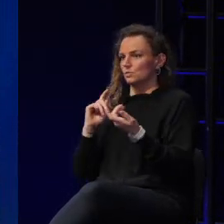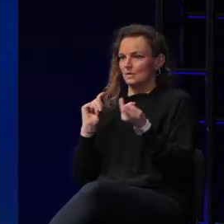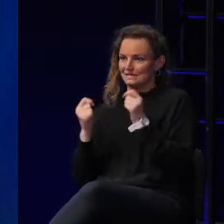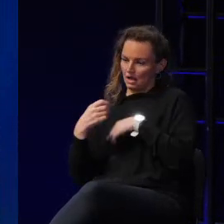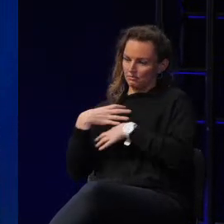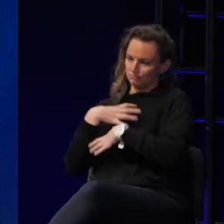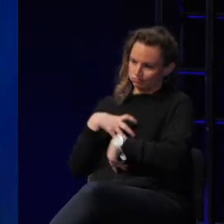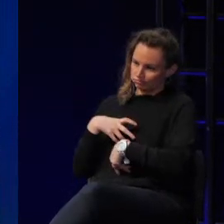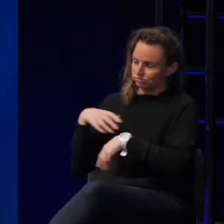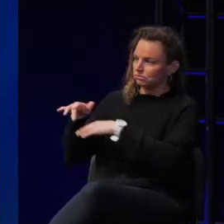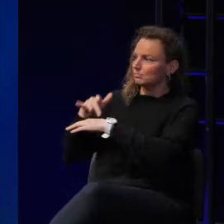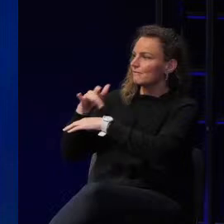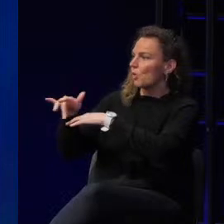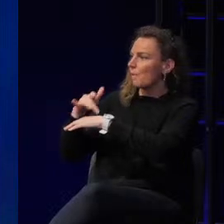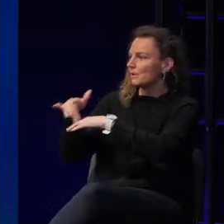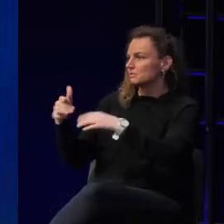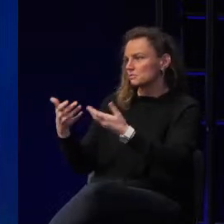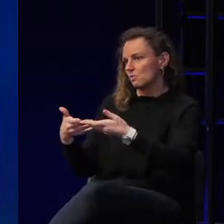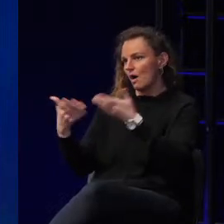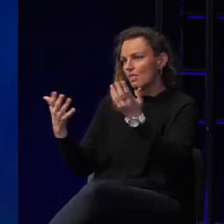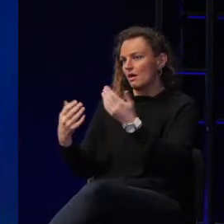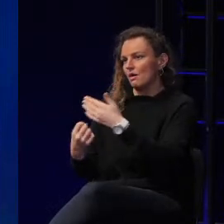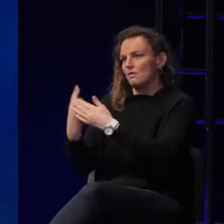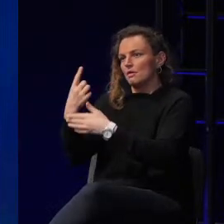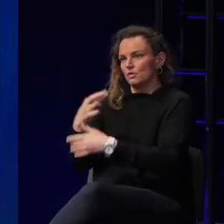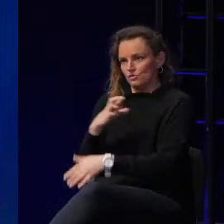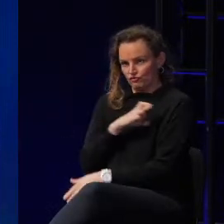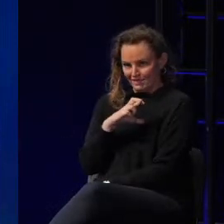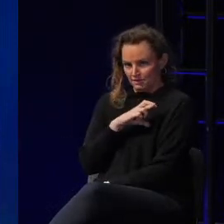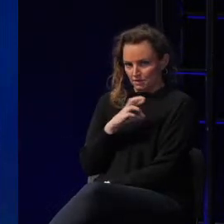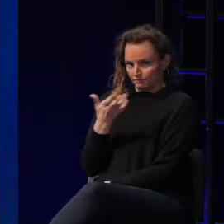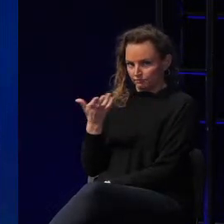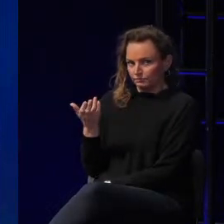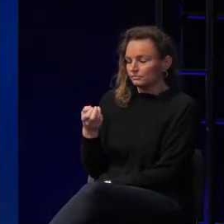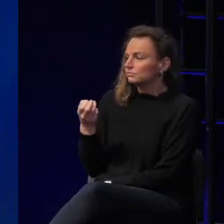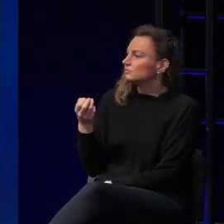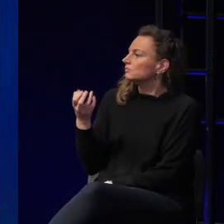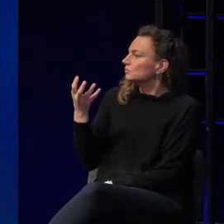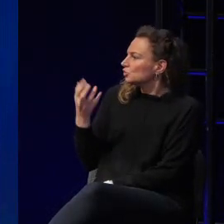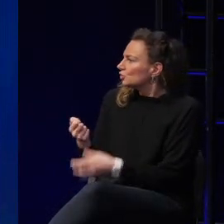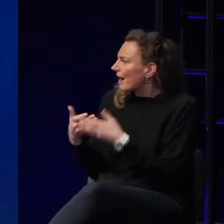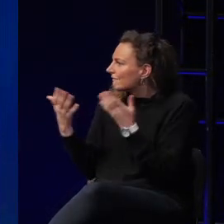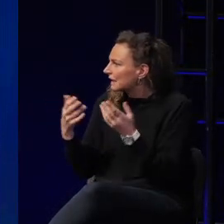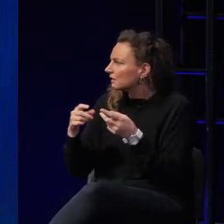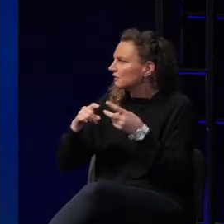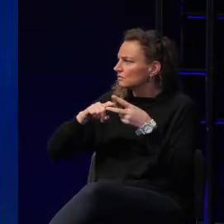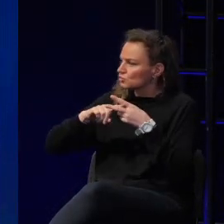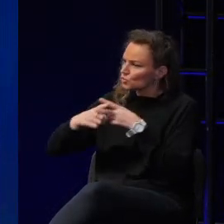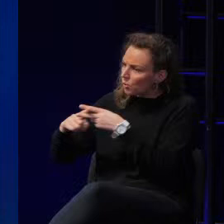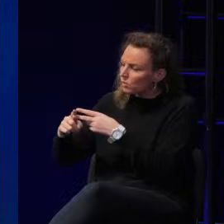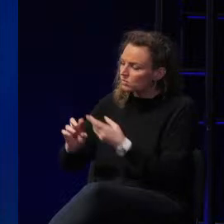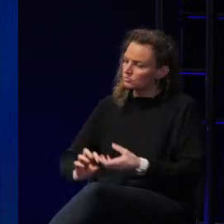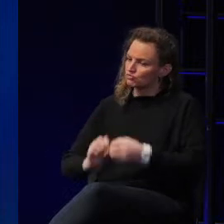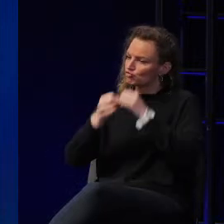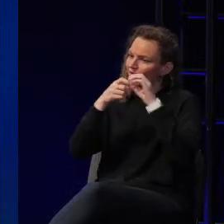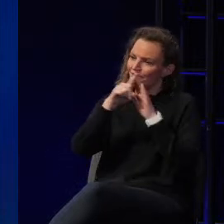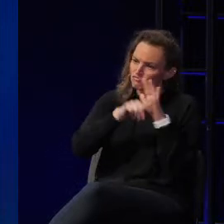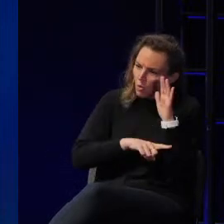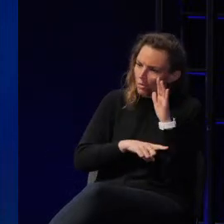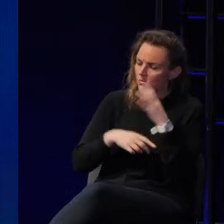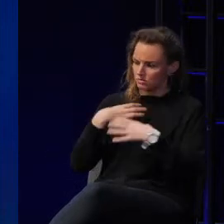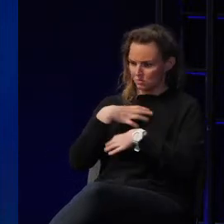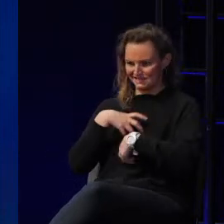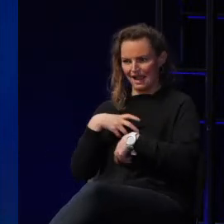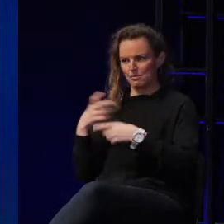or any other reason, do you have any tools? Do you create rules to